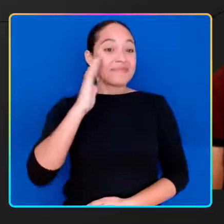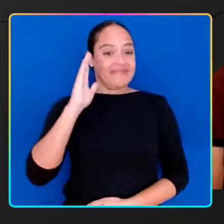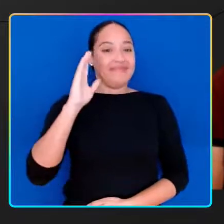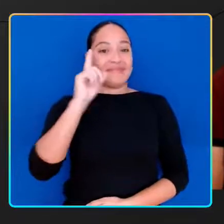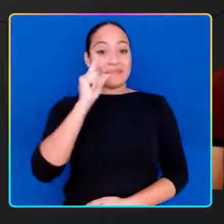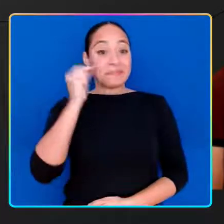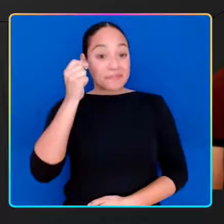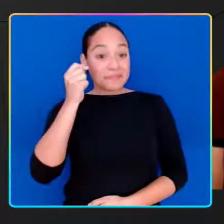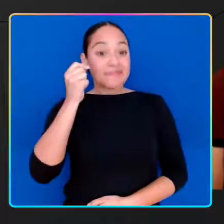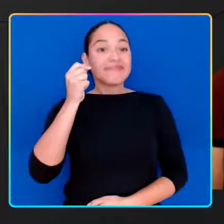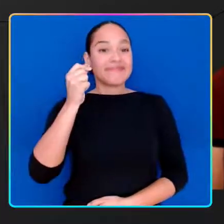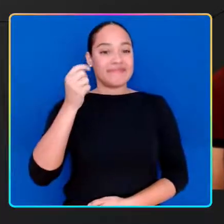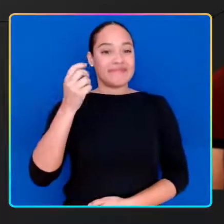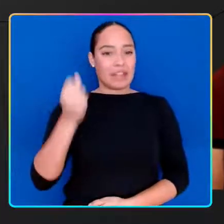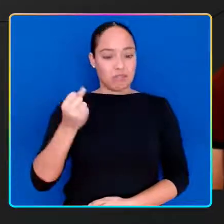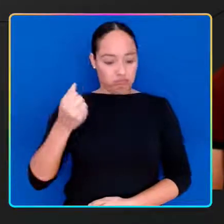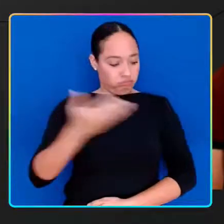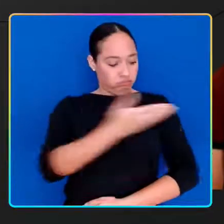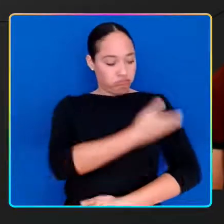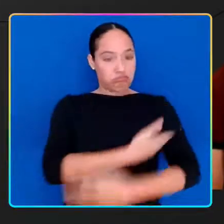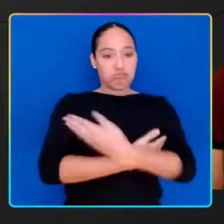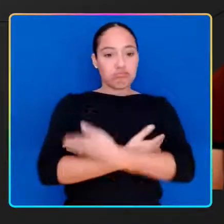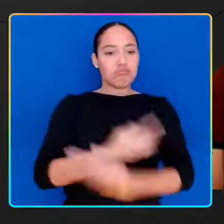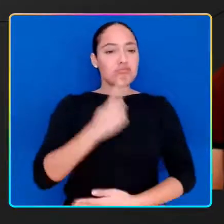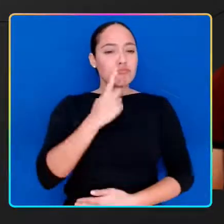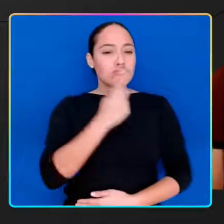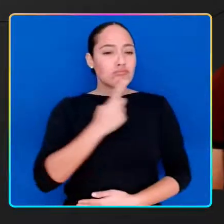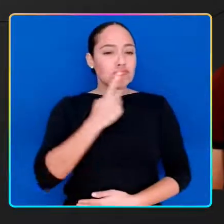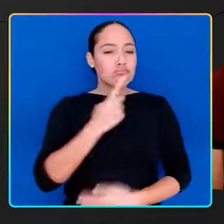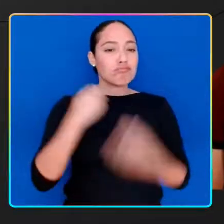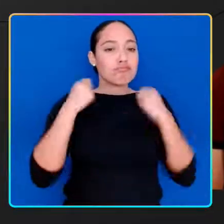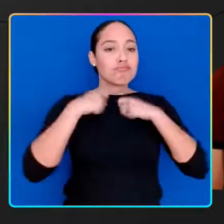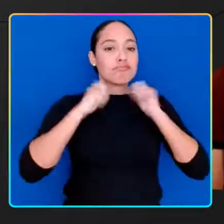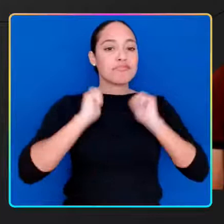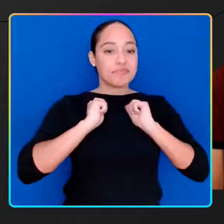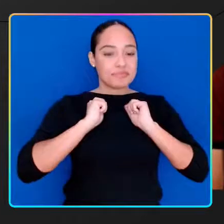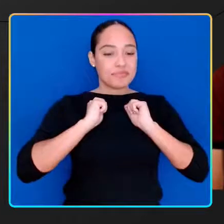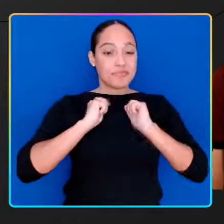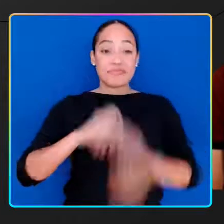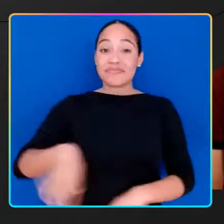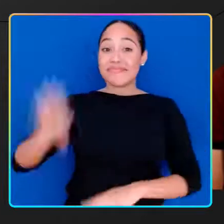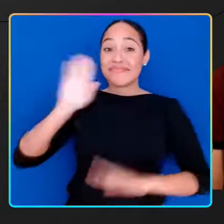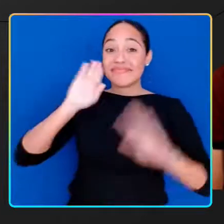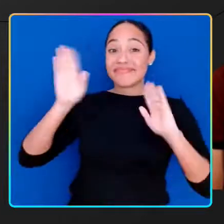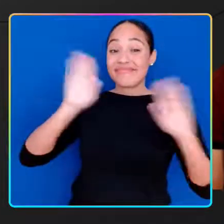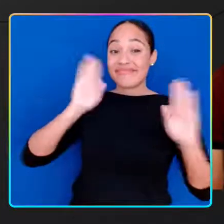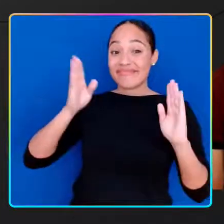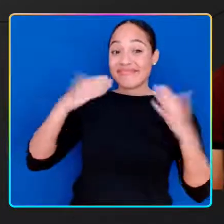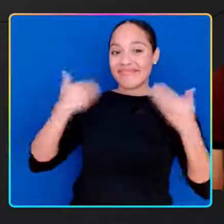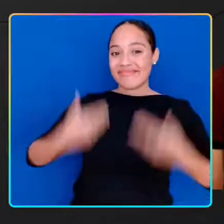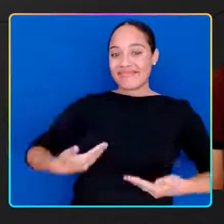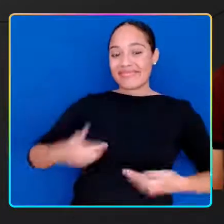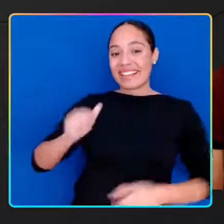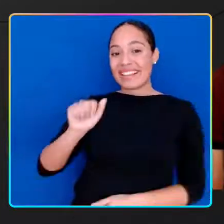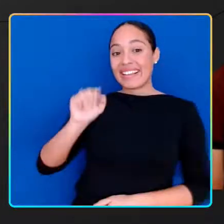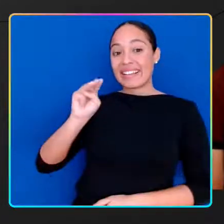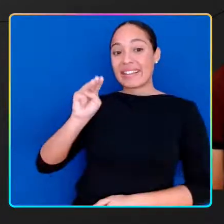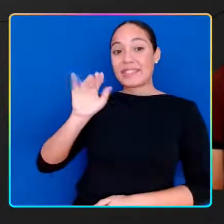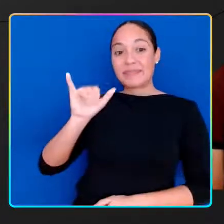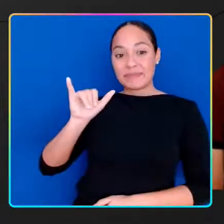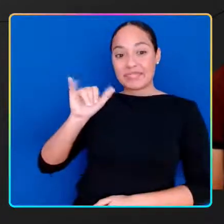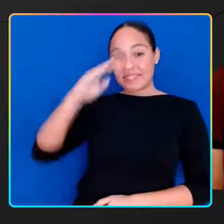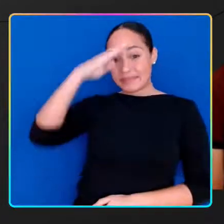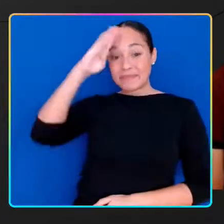And hi everyone, my name's Amy Boyd. I'm a female with blonde hair, and I'm wearing